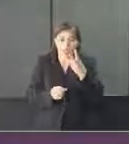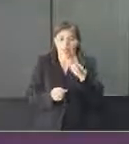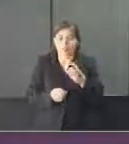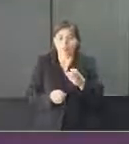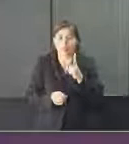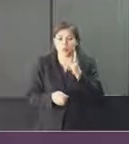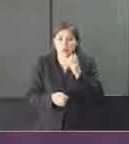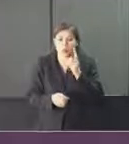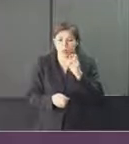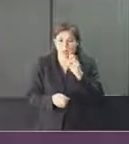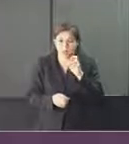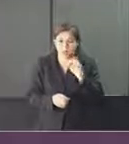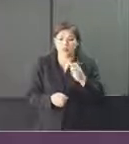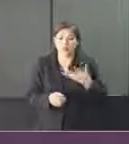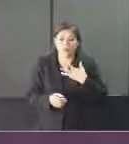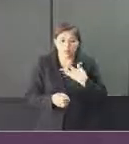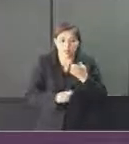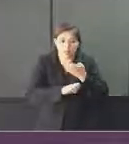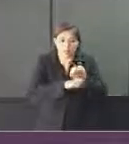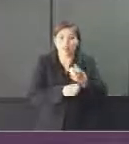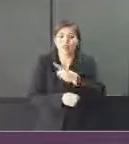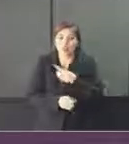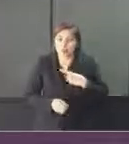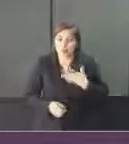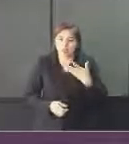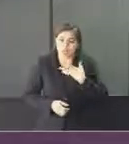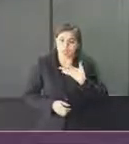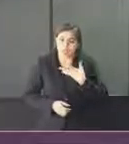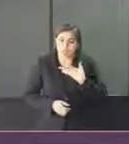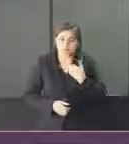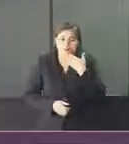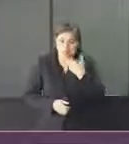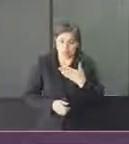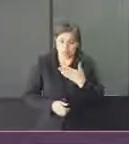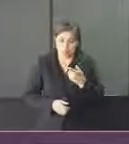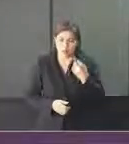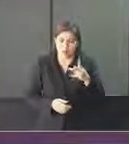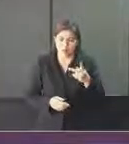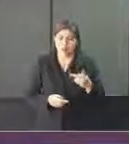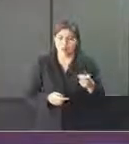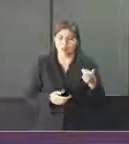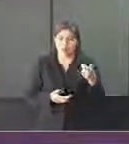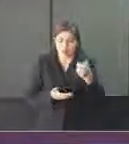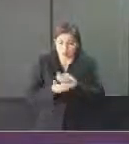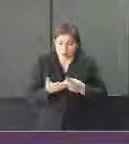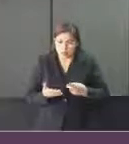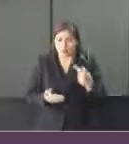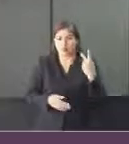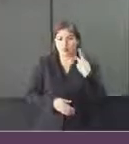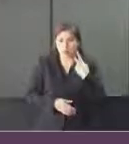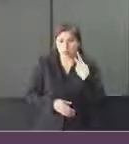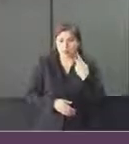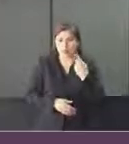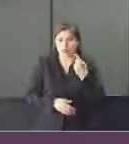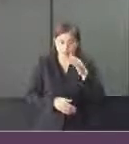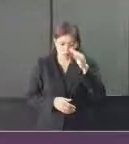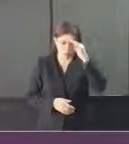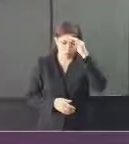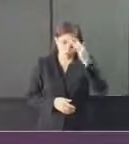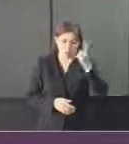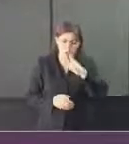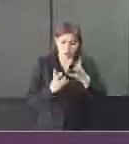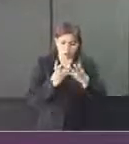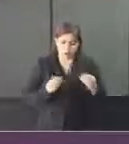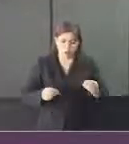three branches of the state should be trained to act, design policies,